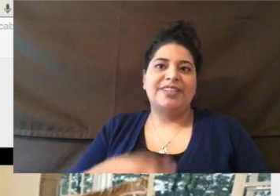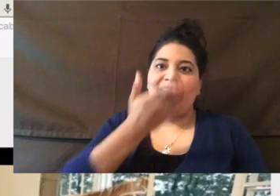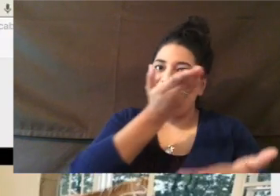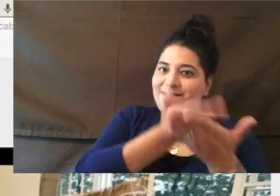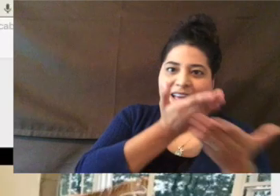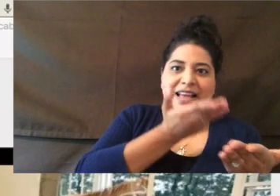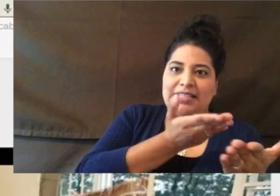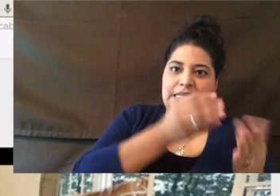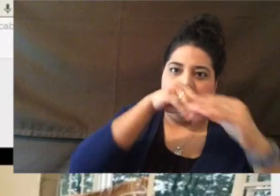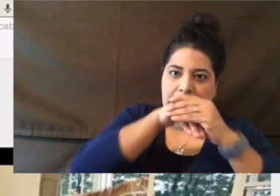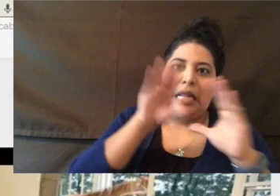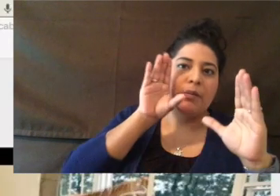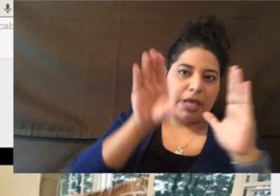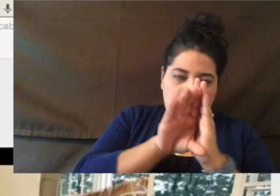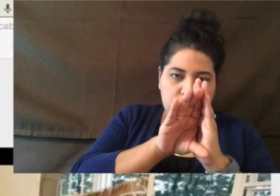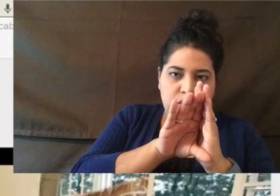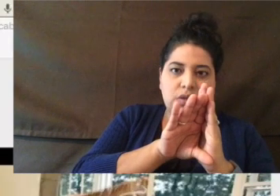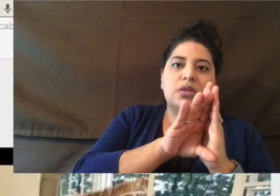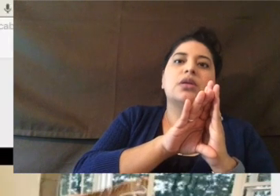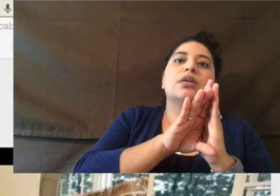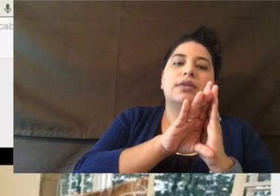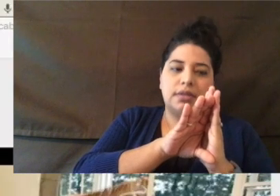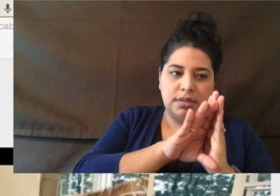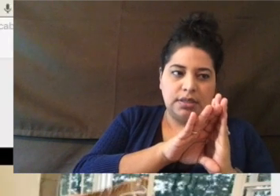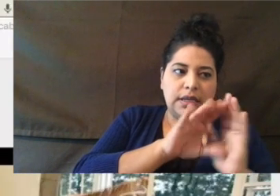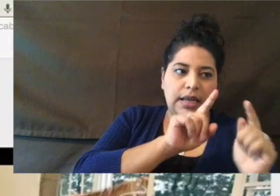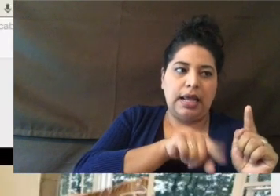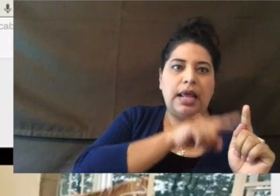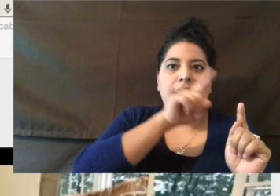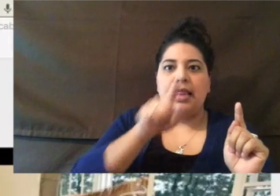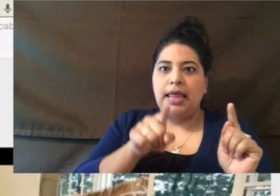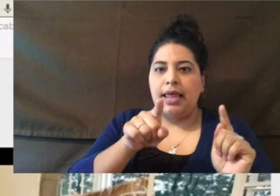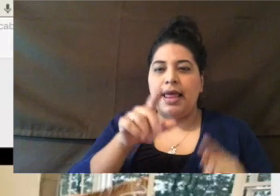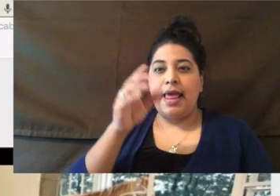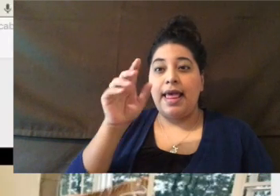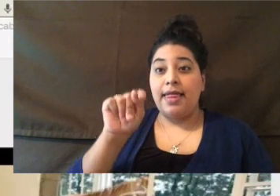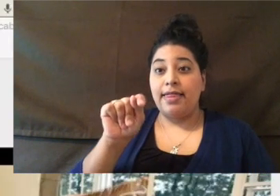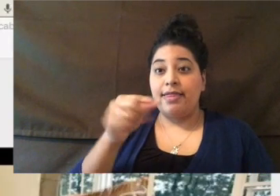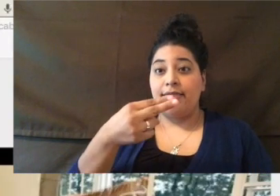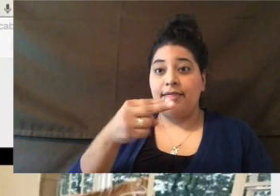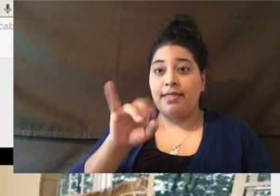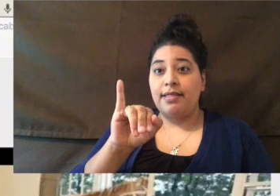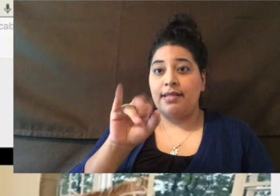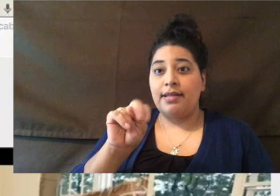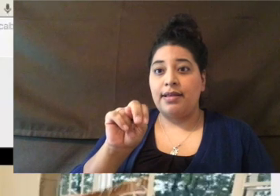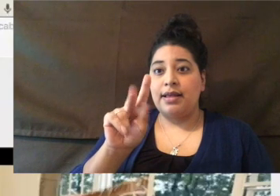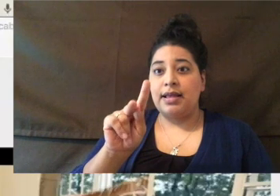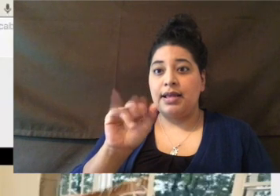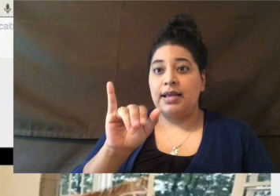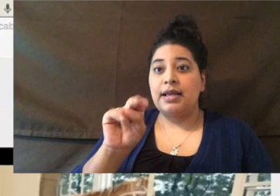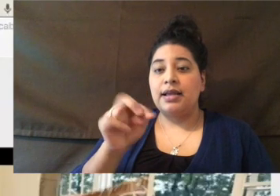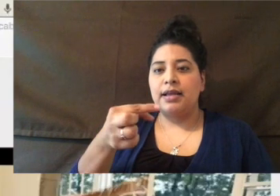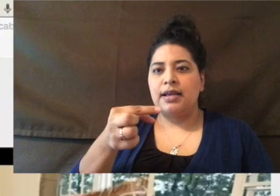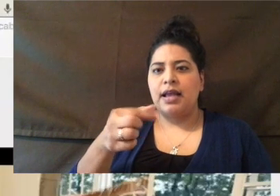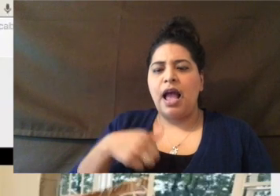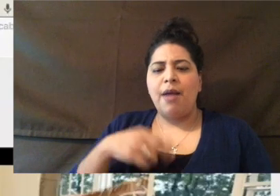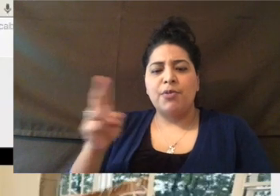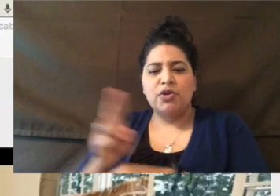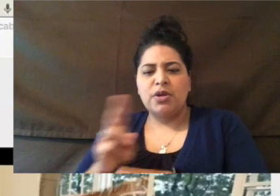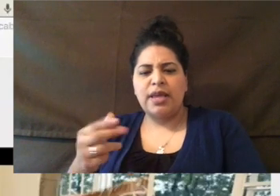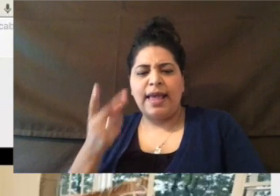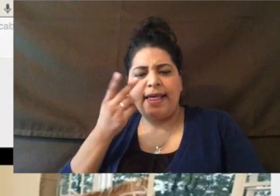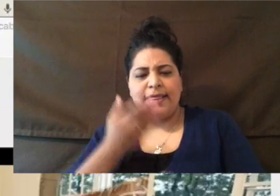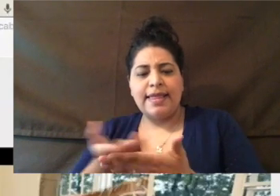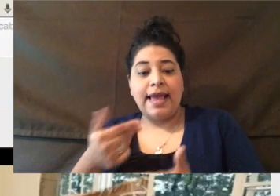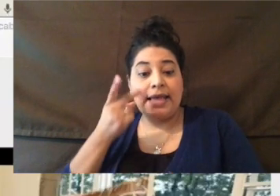picture. Then my thinking is kind of what I'm inferring. I'm using what I see in the picture to make kind